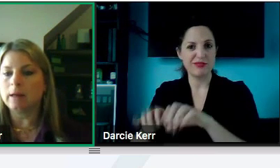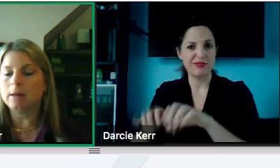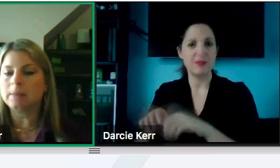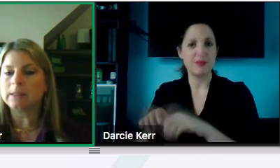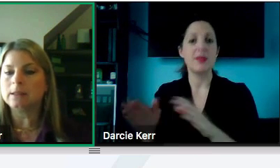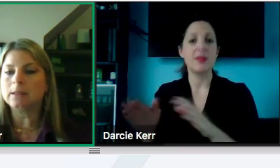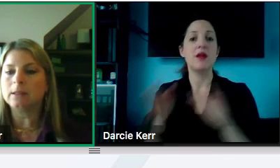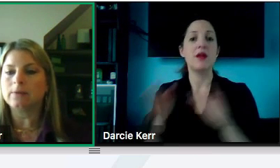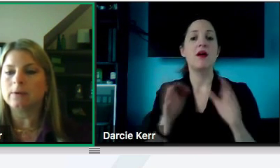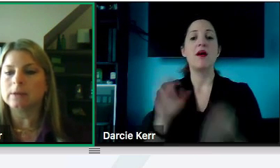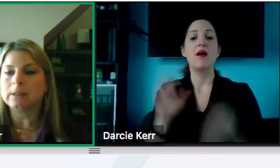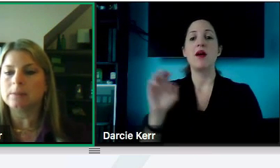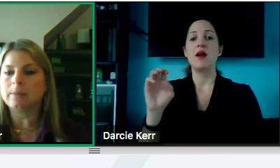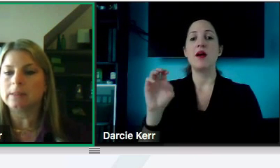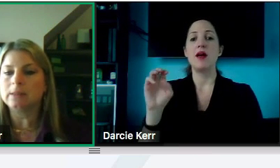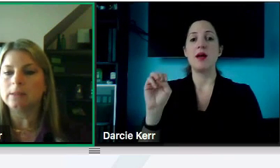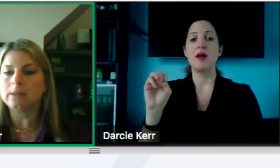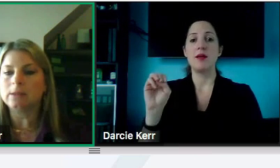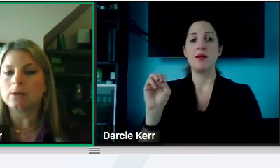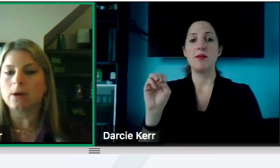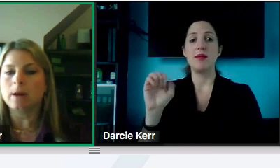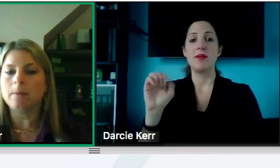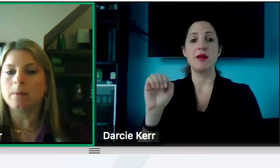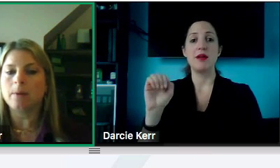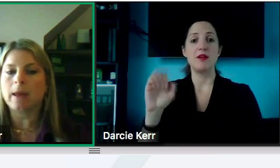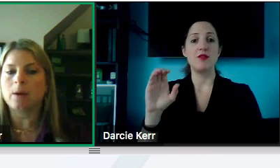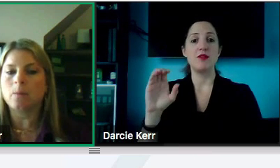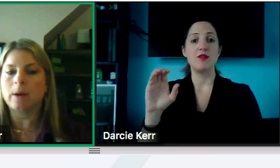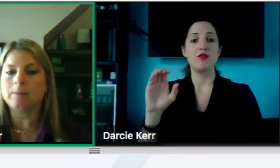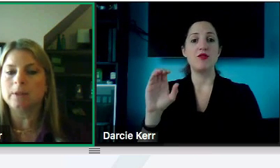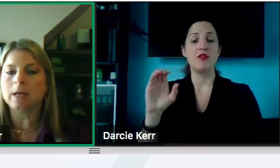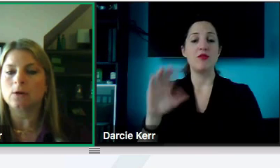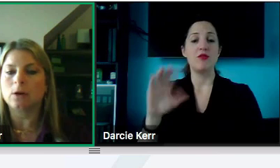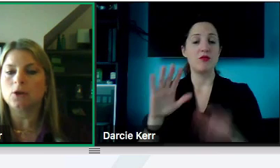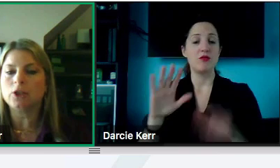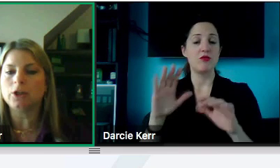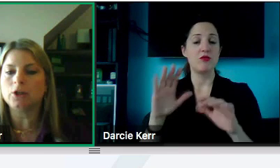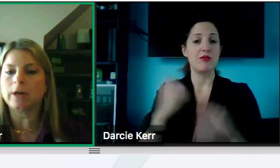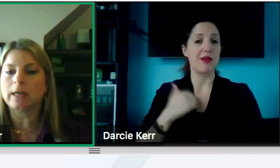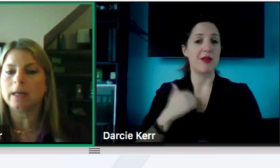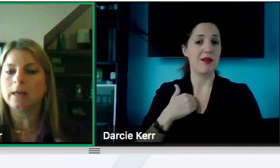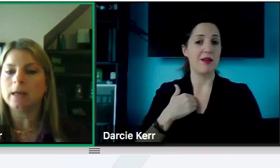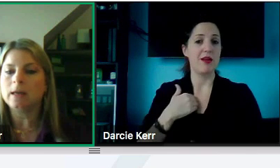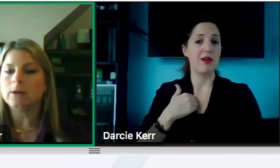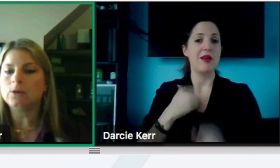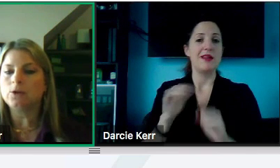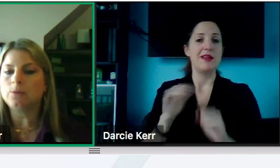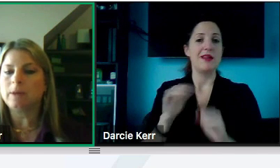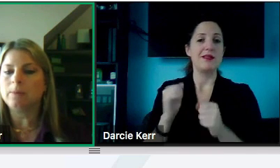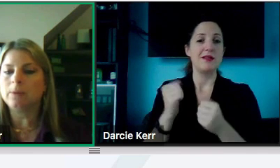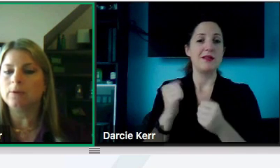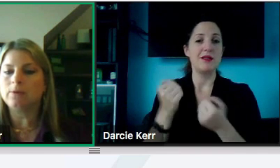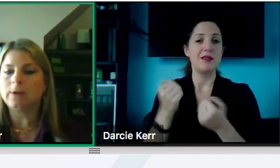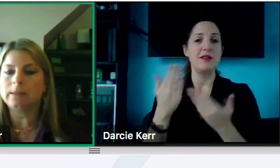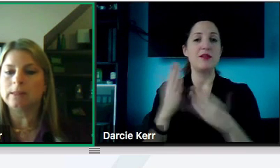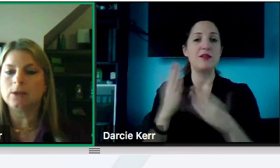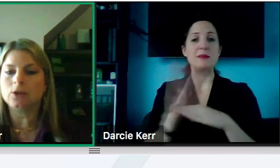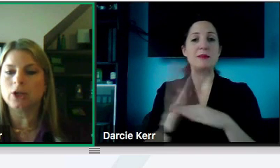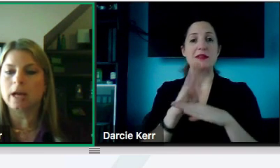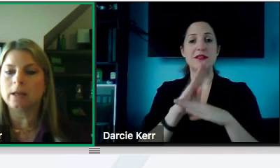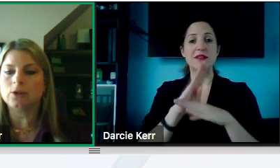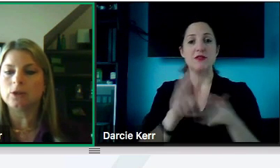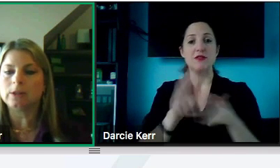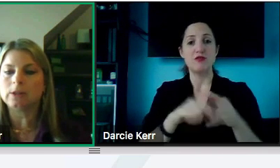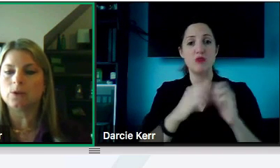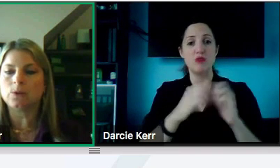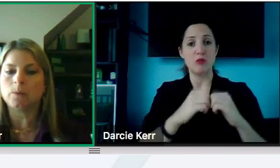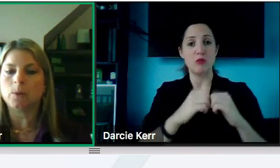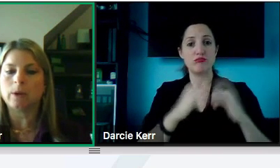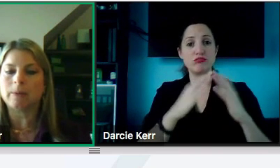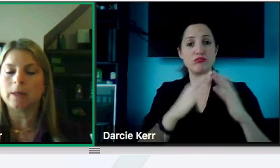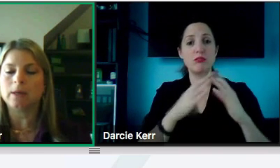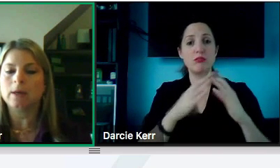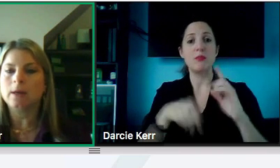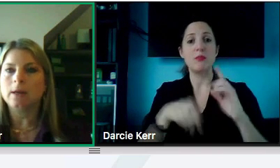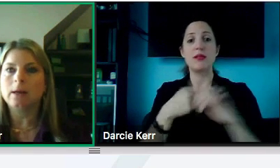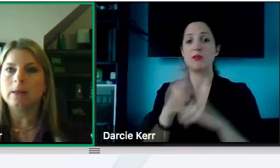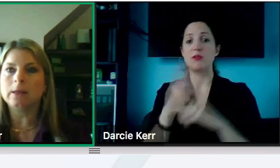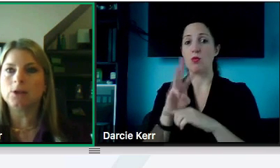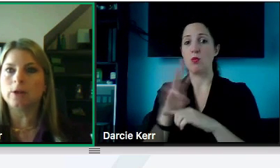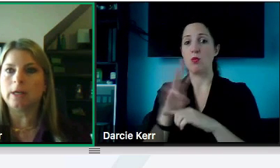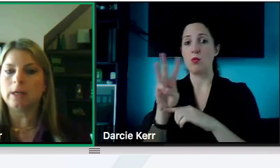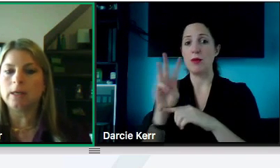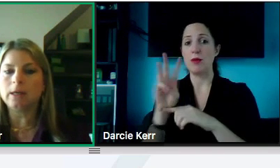Canada develops and delivers business startup and web technology training to people facing challenges to